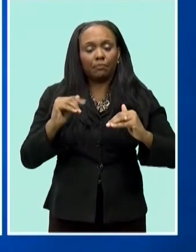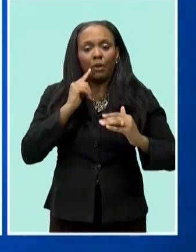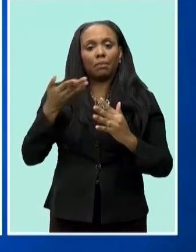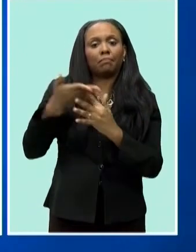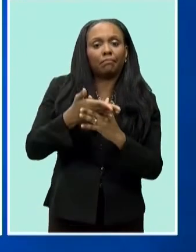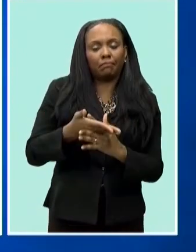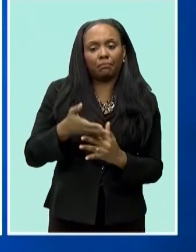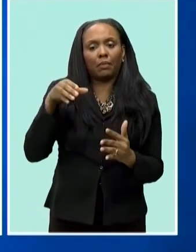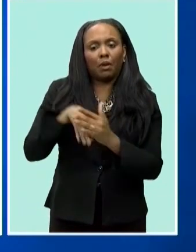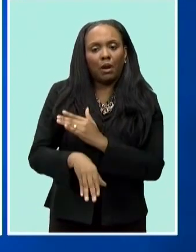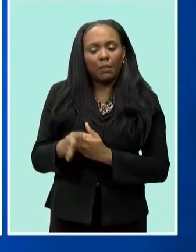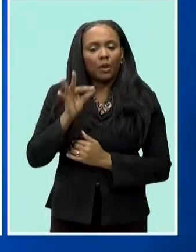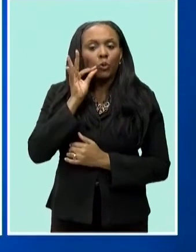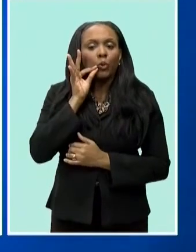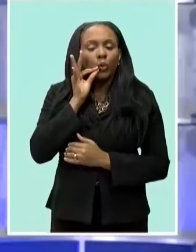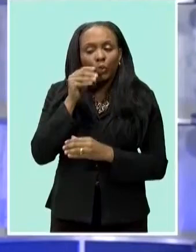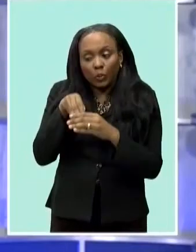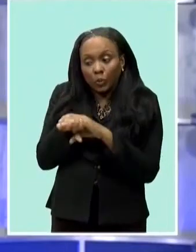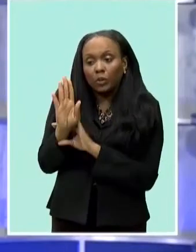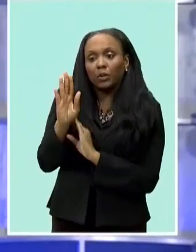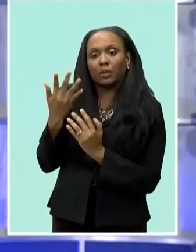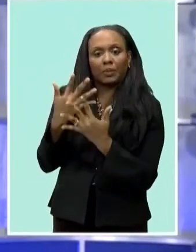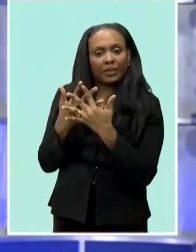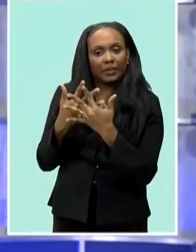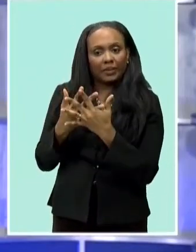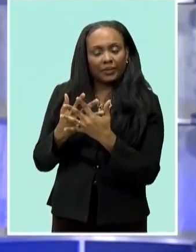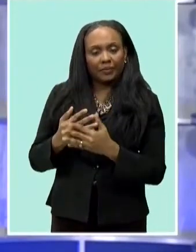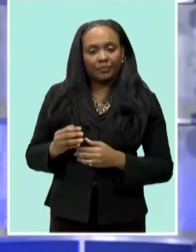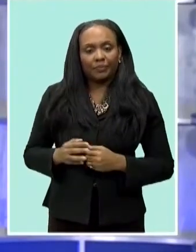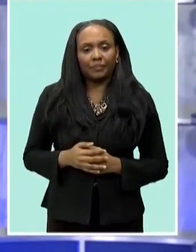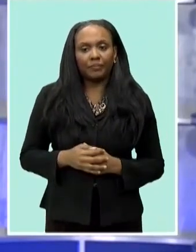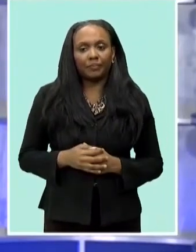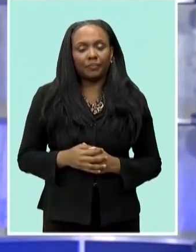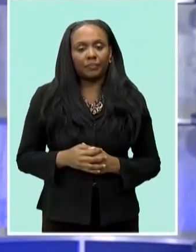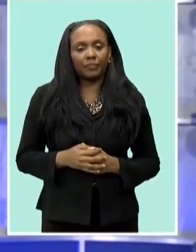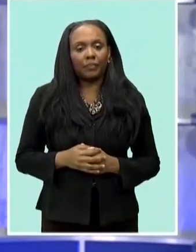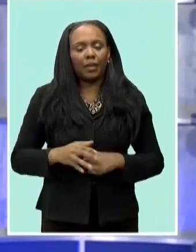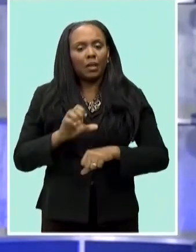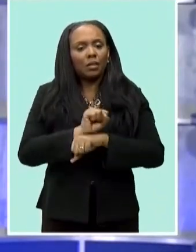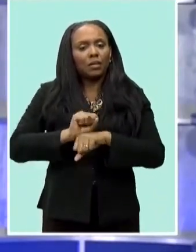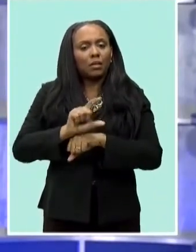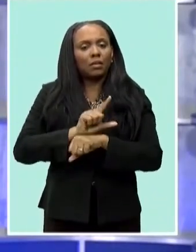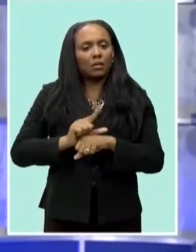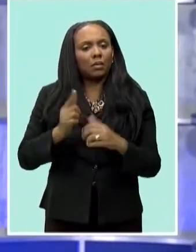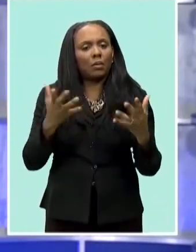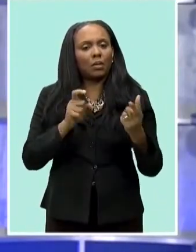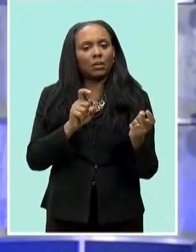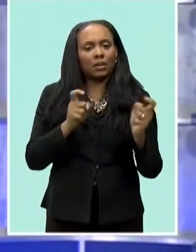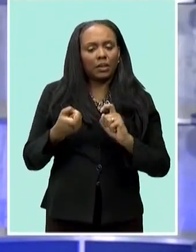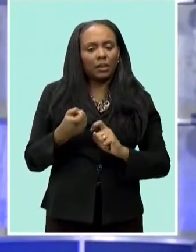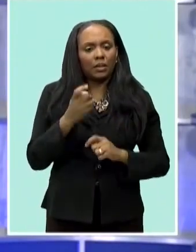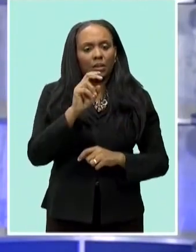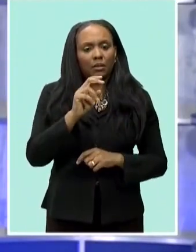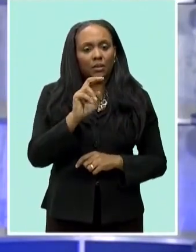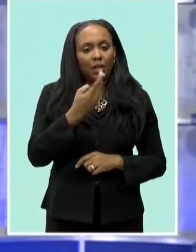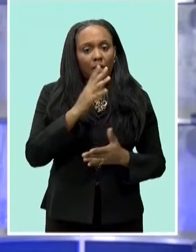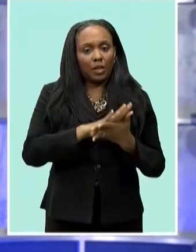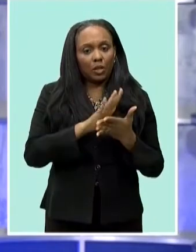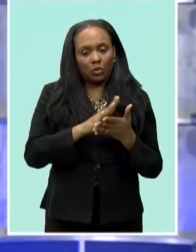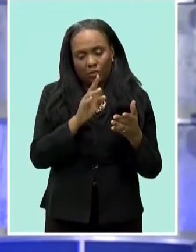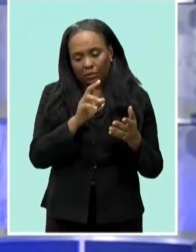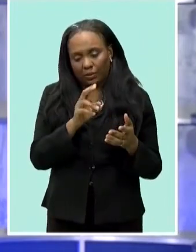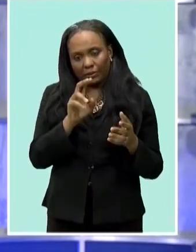tide of contraband in our nation's prisons. St. Lucia is considering converting some of its secondary schools into sixth